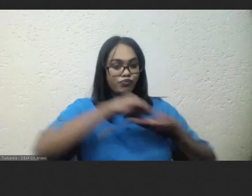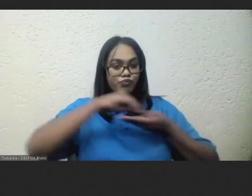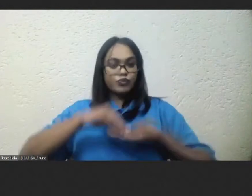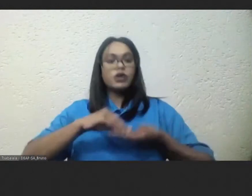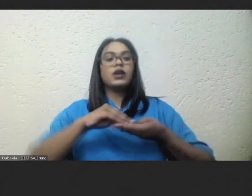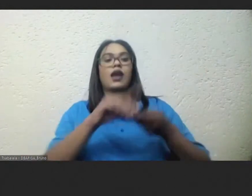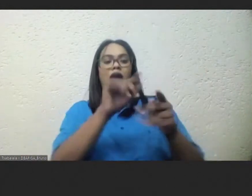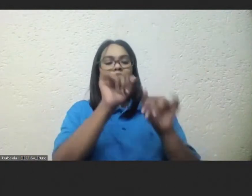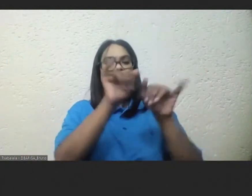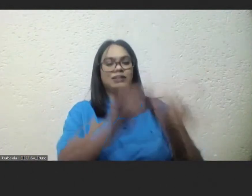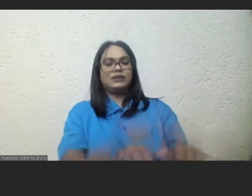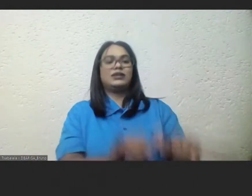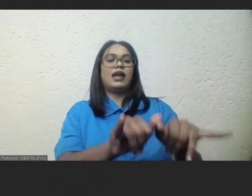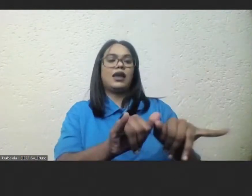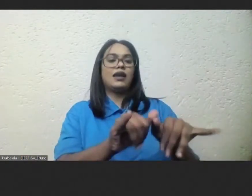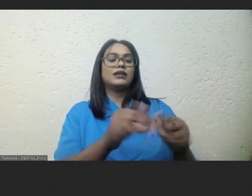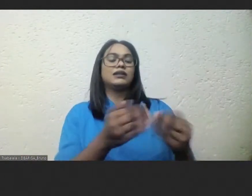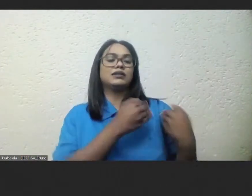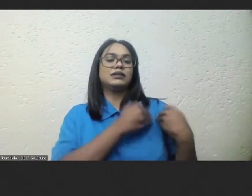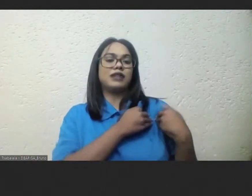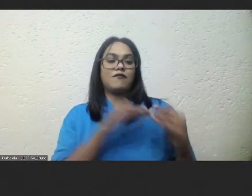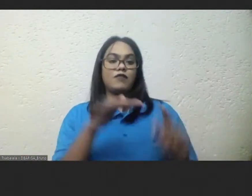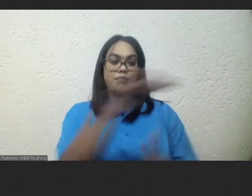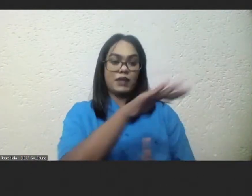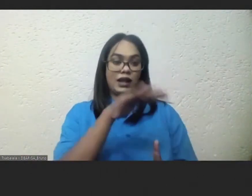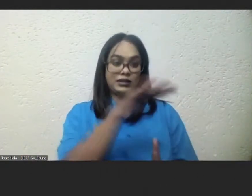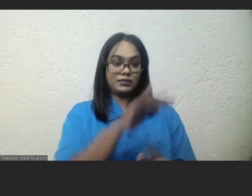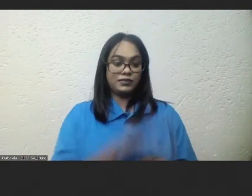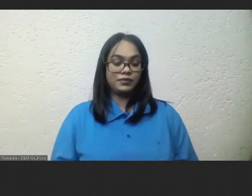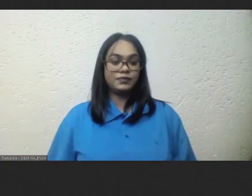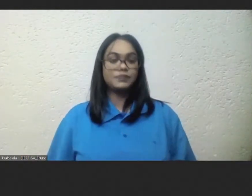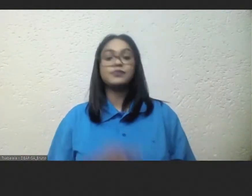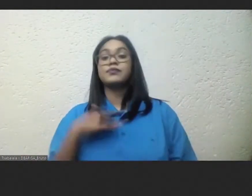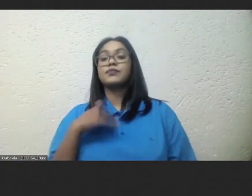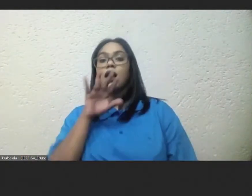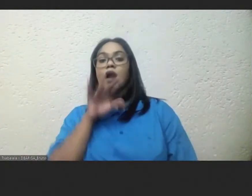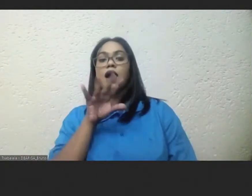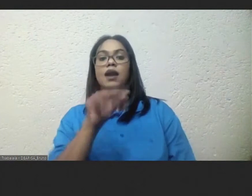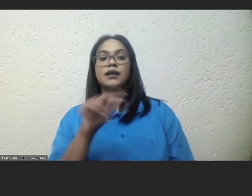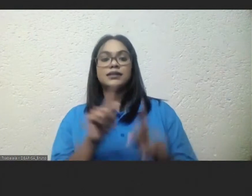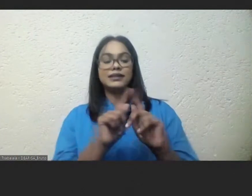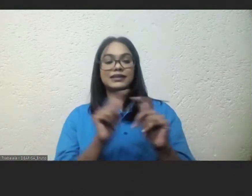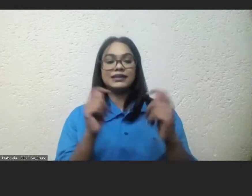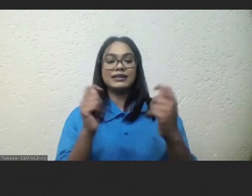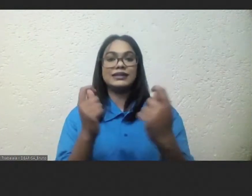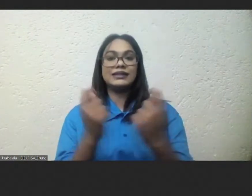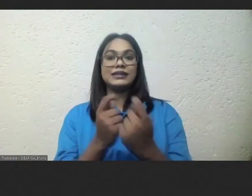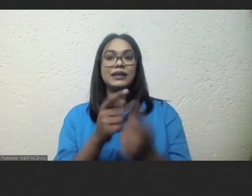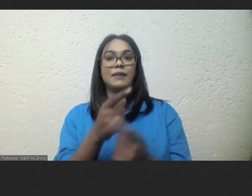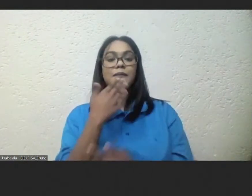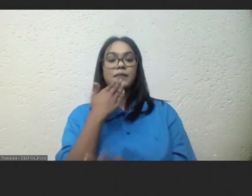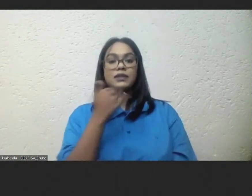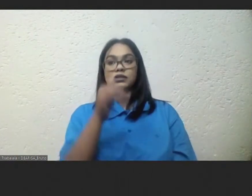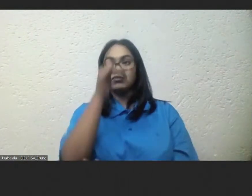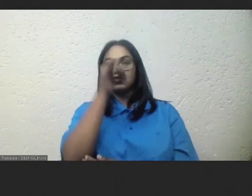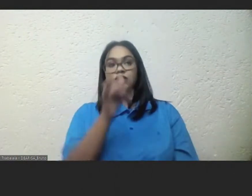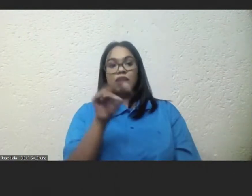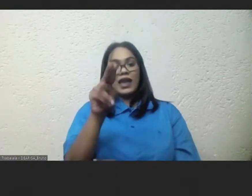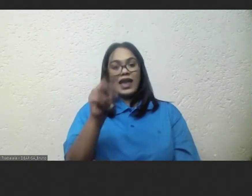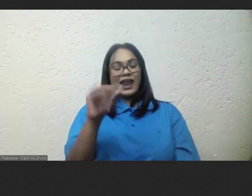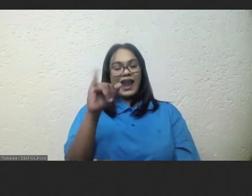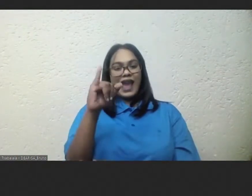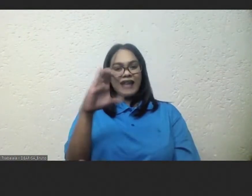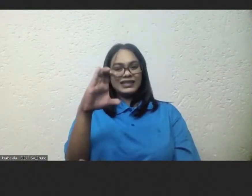in a secure place. Can I ask the team to look at the question? I think the NICT colleagues will be better